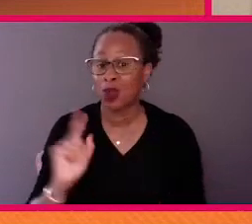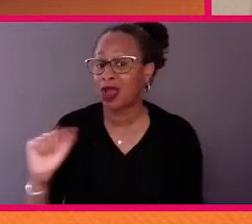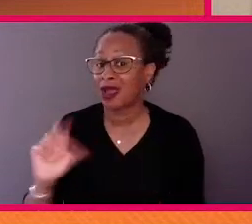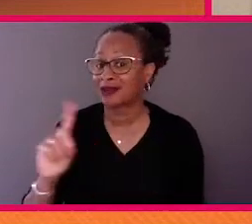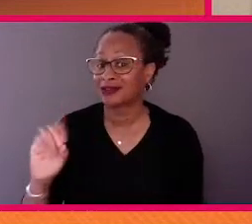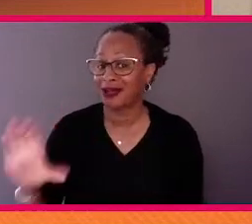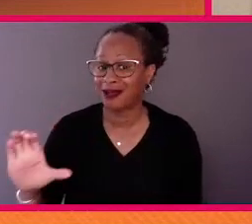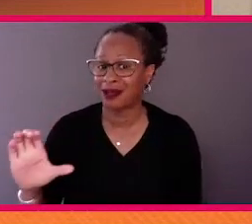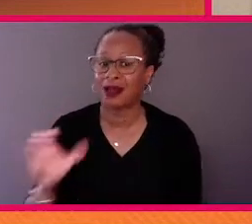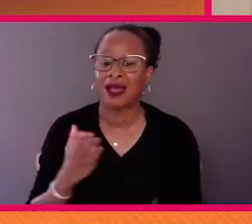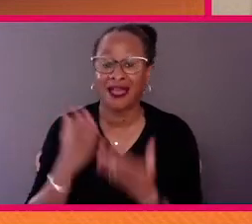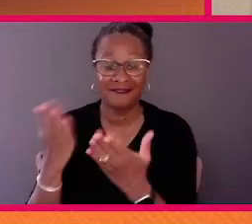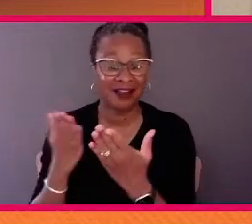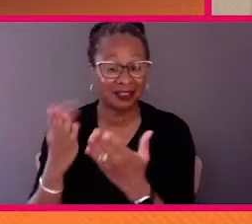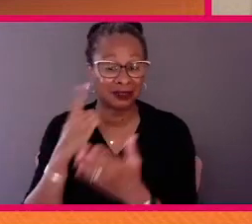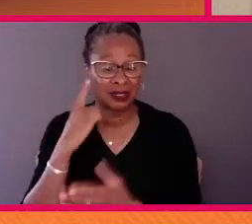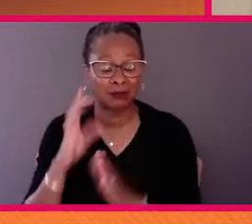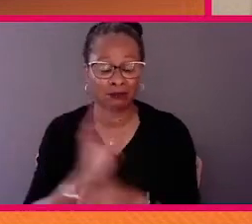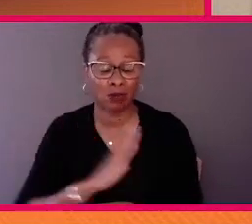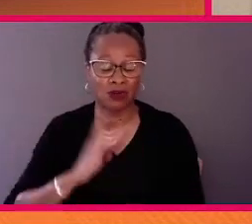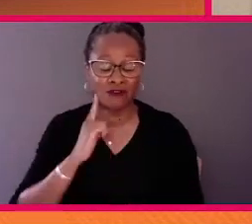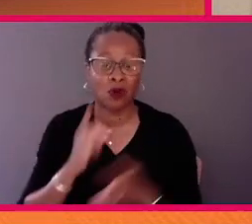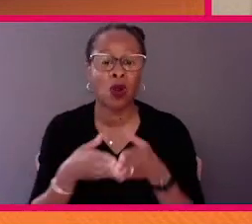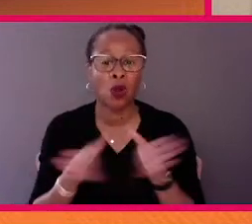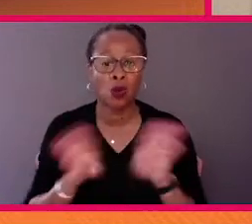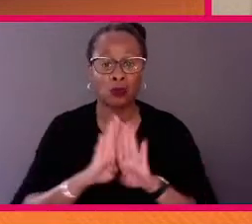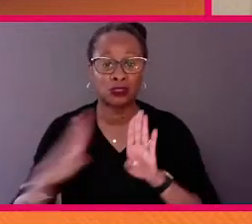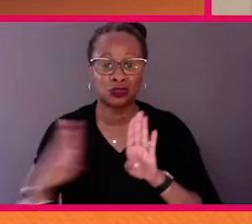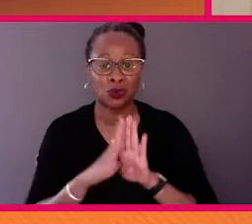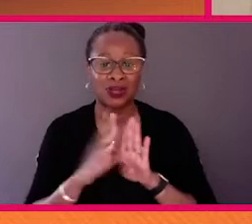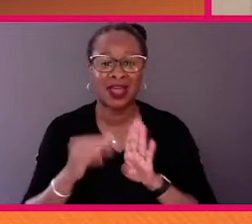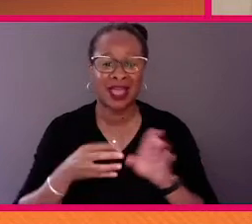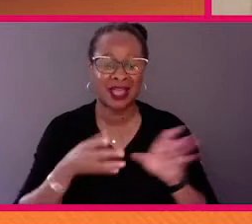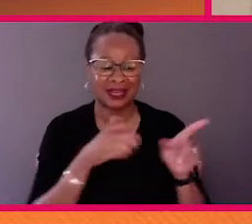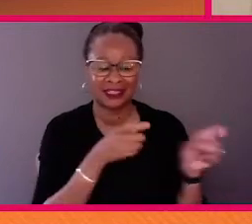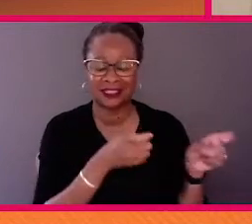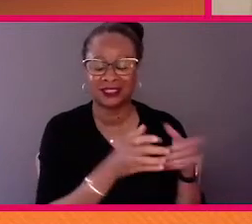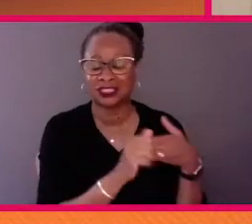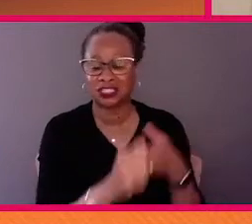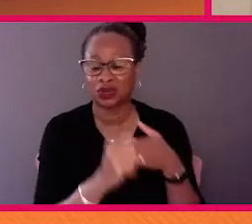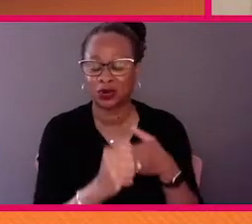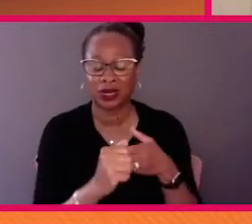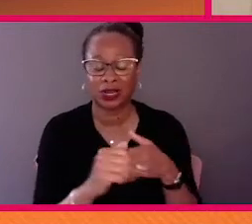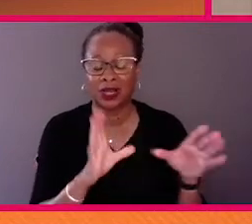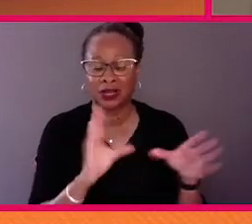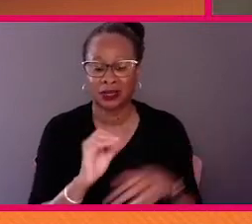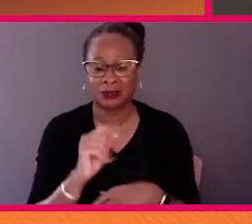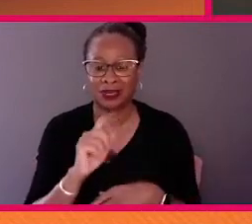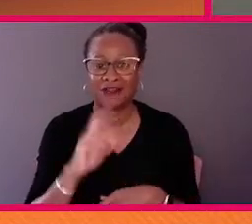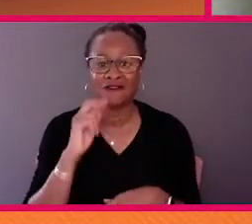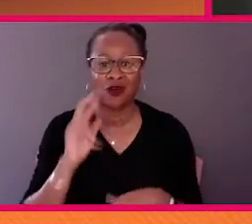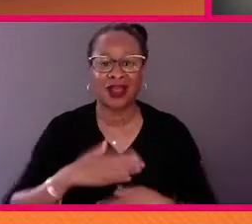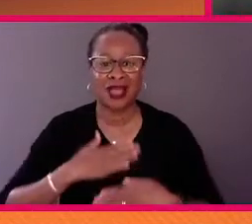Open Doors, and on the steering committee for Happily Family Night Market. Welcome,